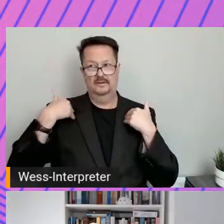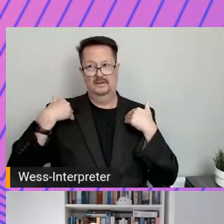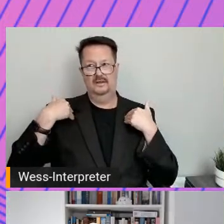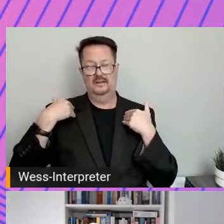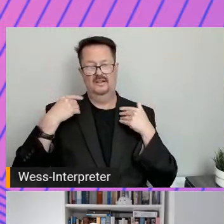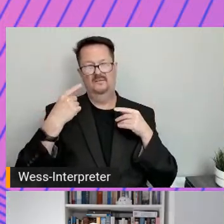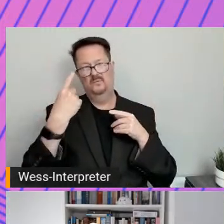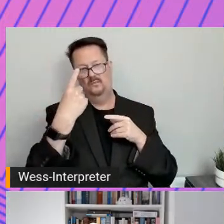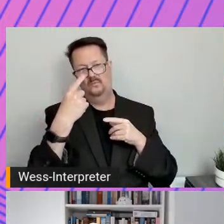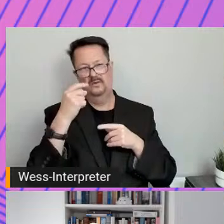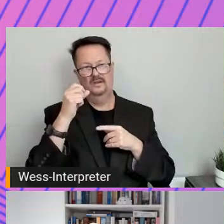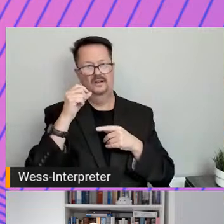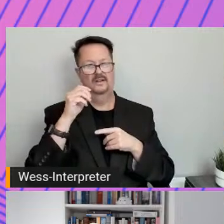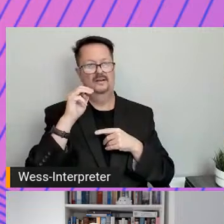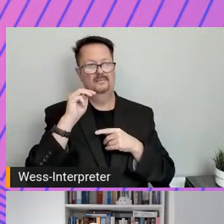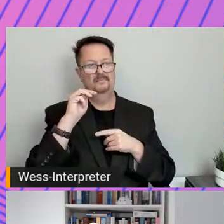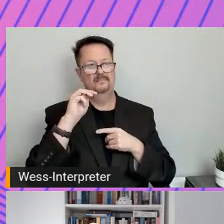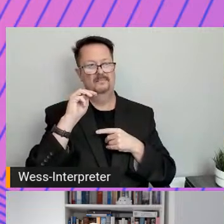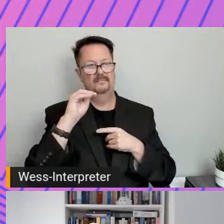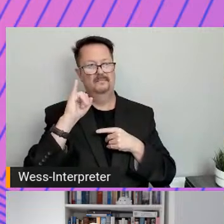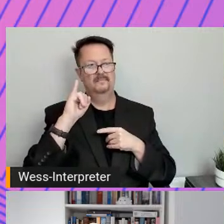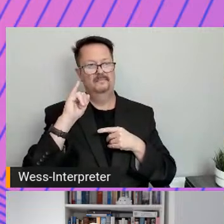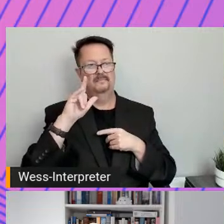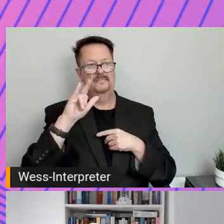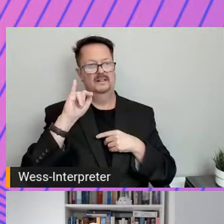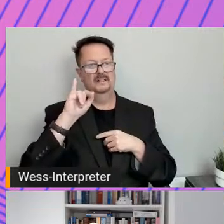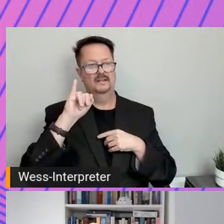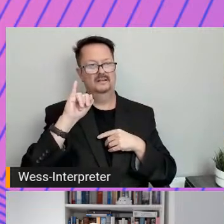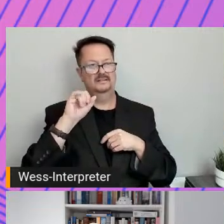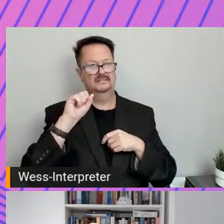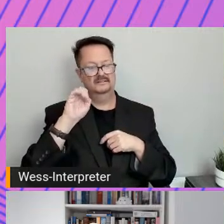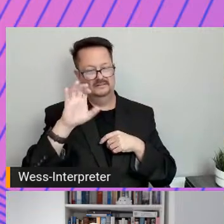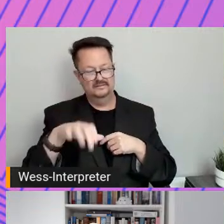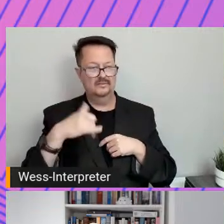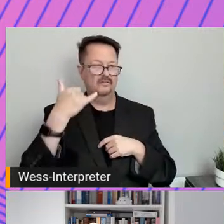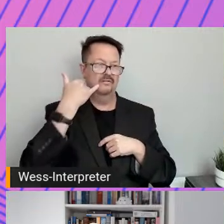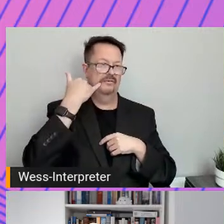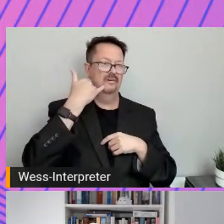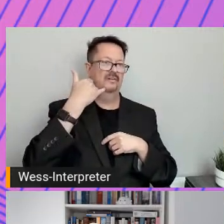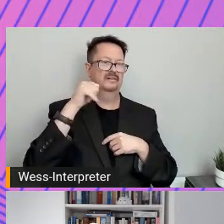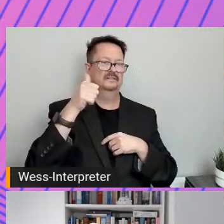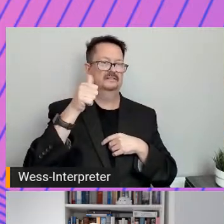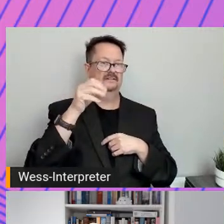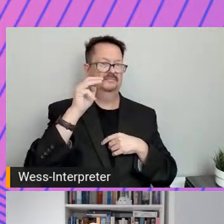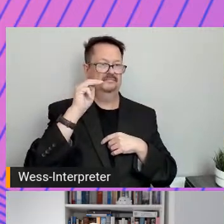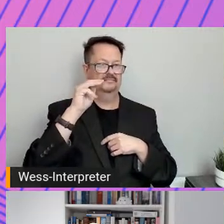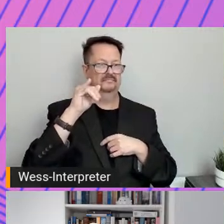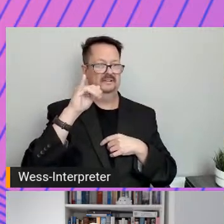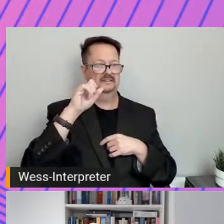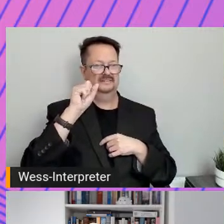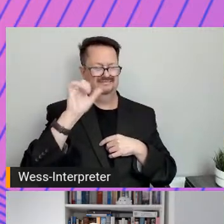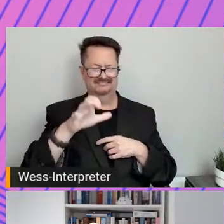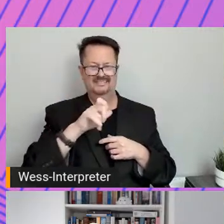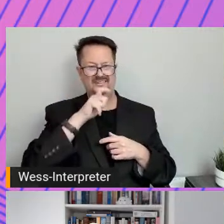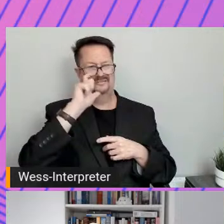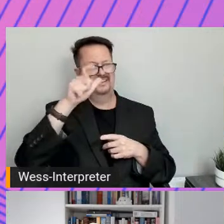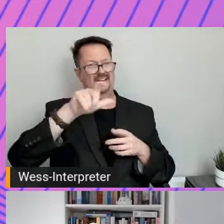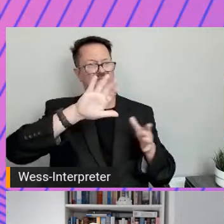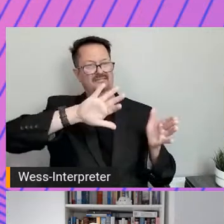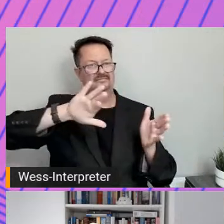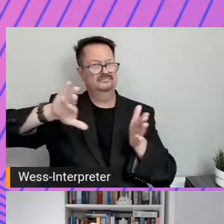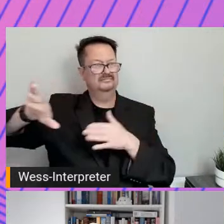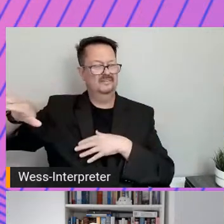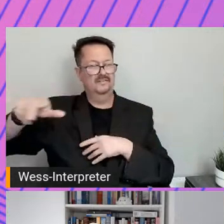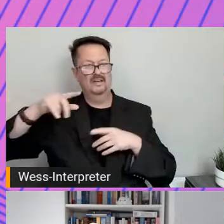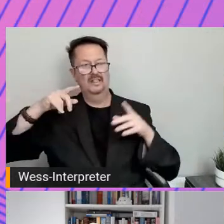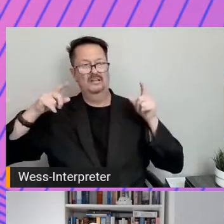millisecond. We have the call to await, which takes 10 milliseconds, but that's no longer considered anymore. If I look at the